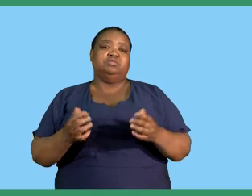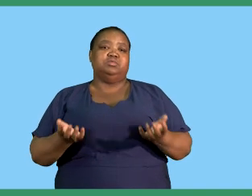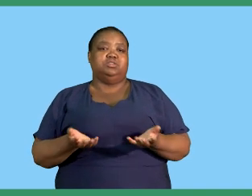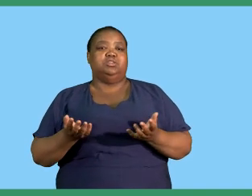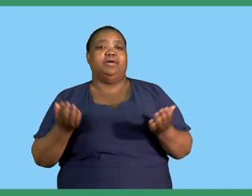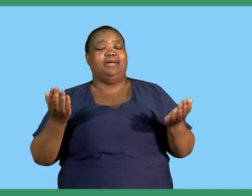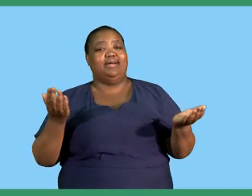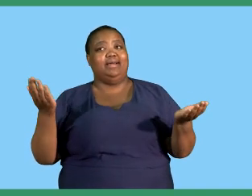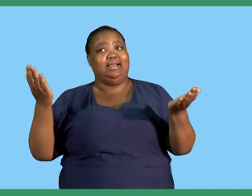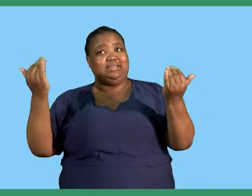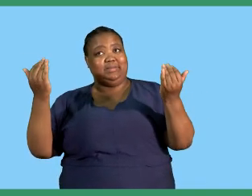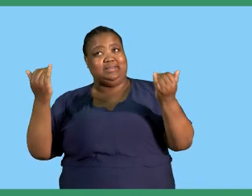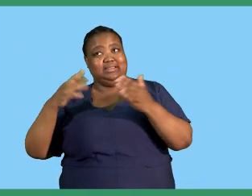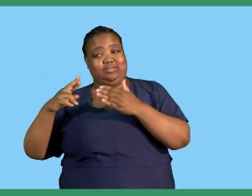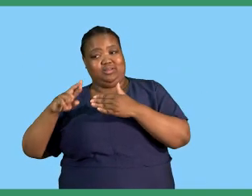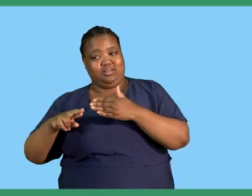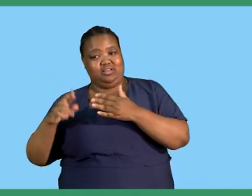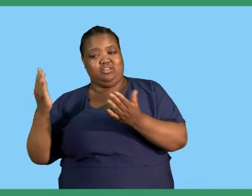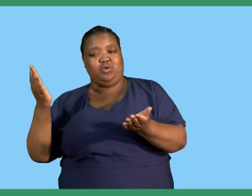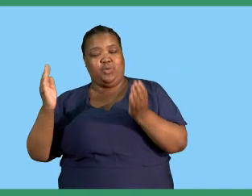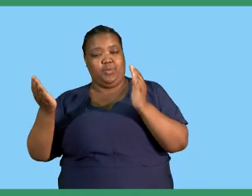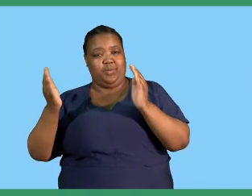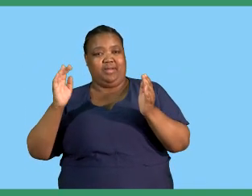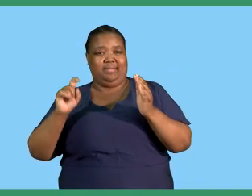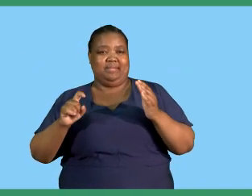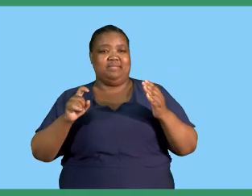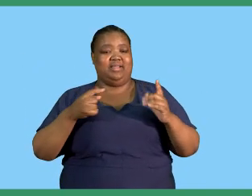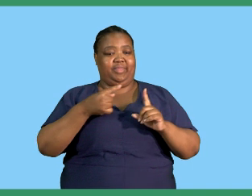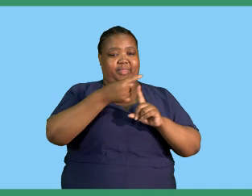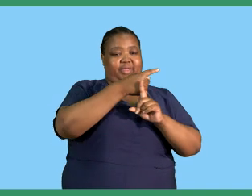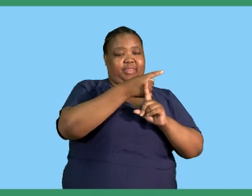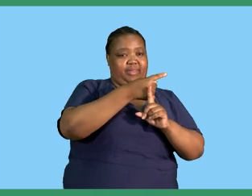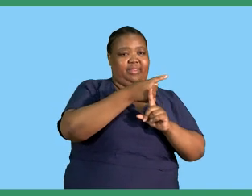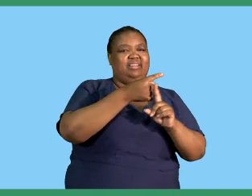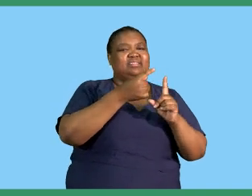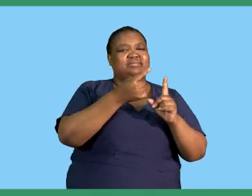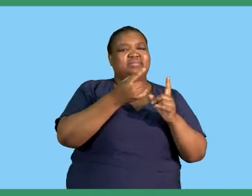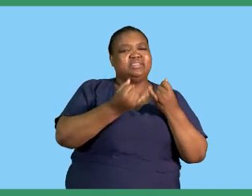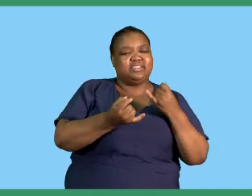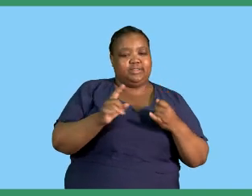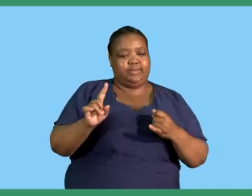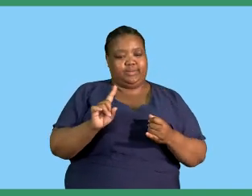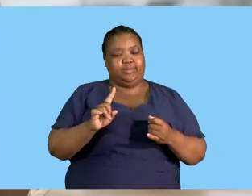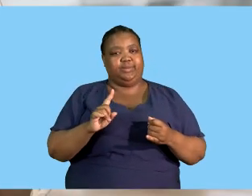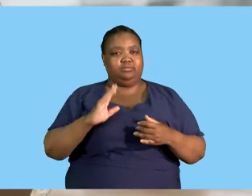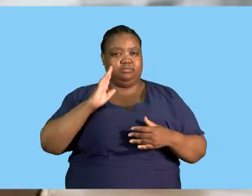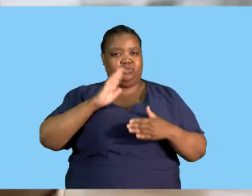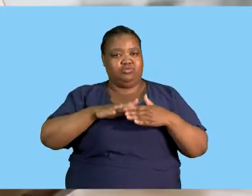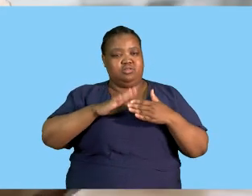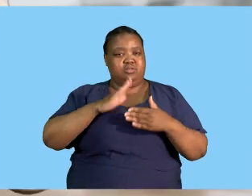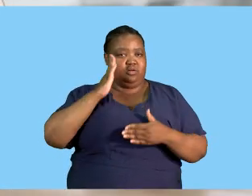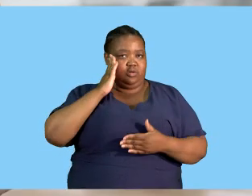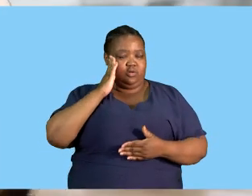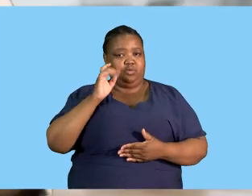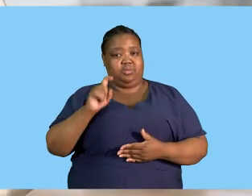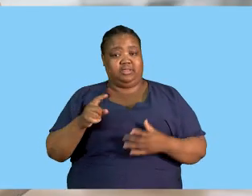to determine the reasons for deviation, so that we can see, okay, where did we go wrong? This is what we wanted to achieve, but still we're still finding